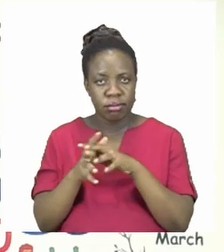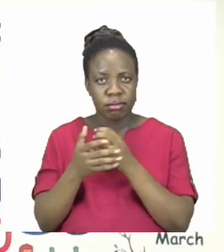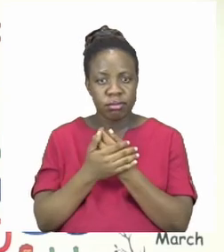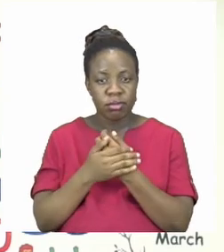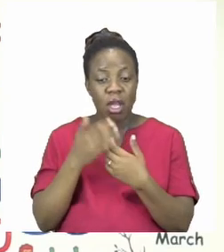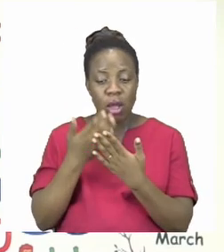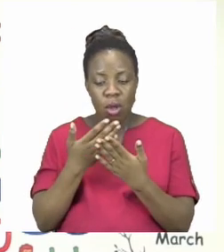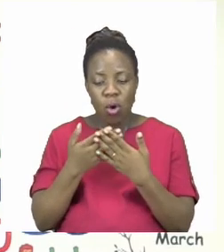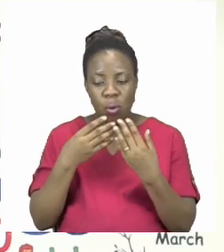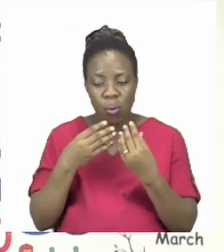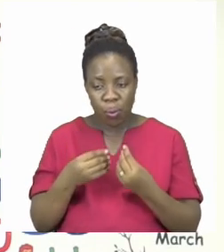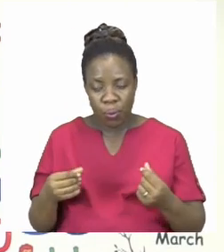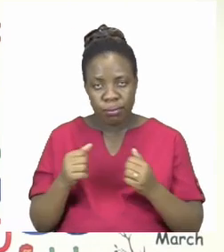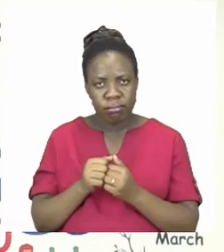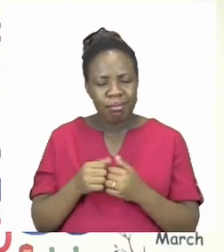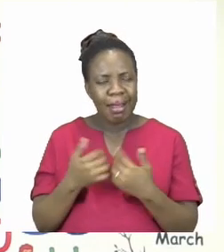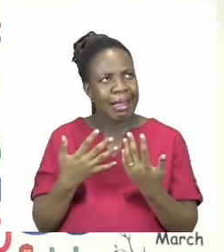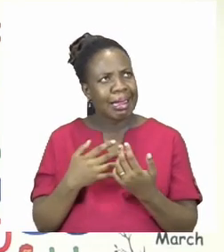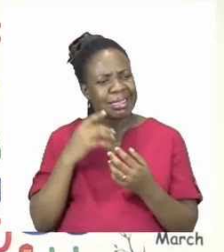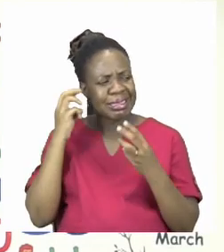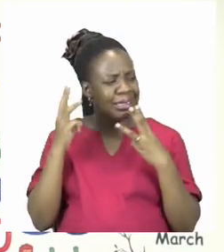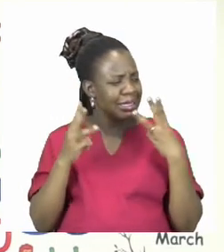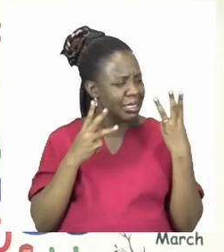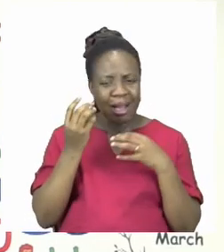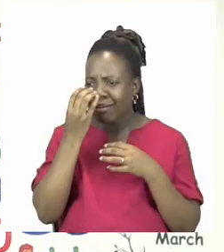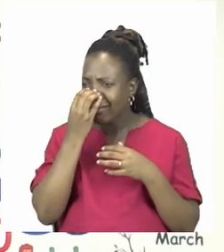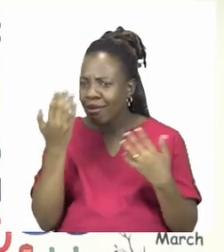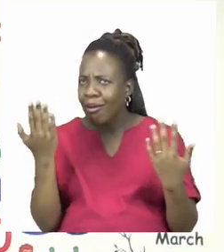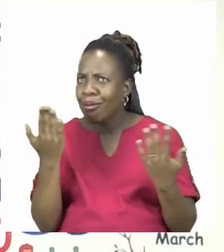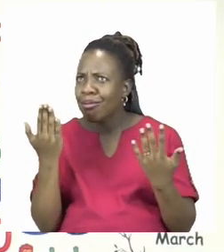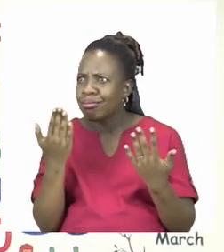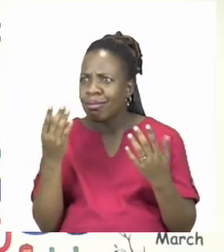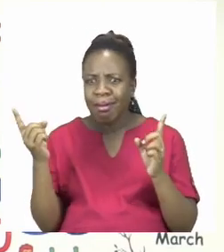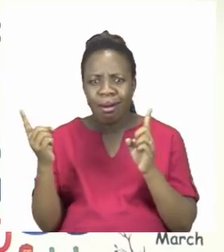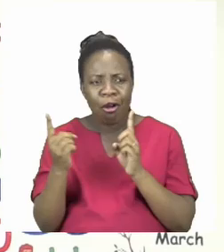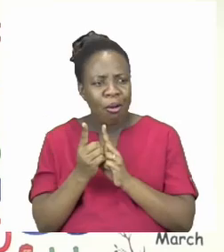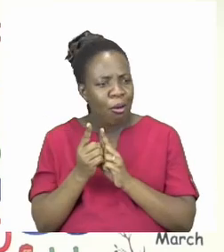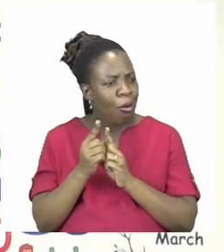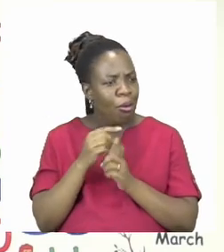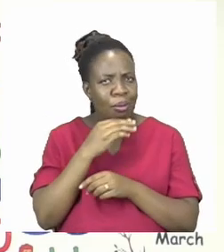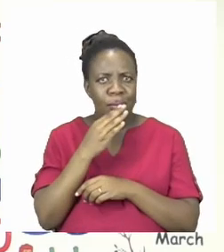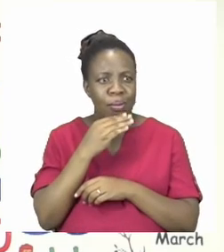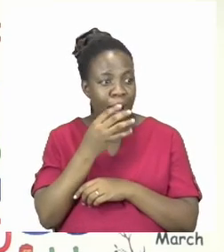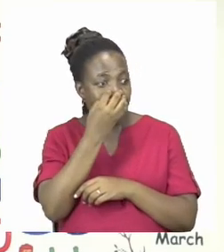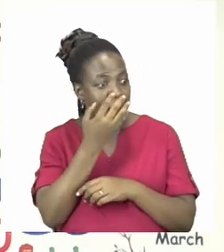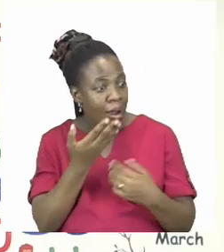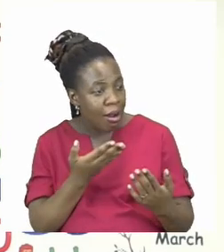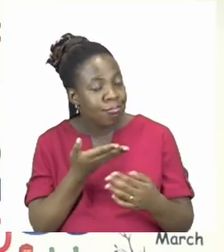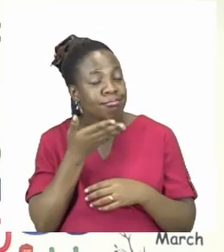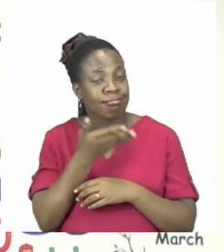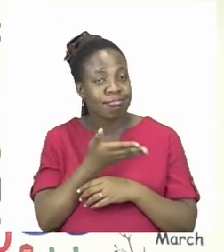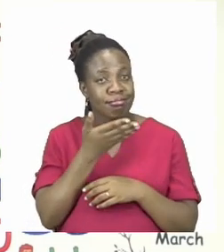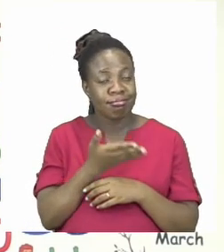else. I wonder where Zoshi is today. I've not seen him. Zoshi, are you around? Oh,